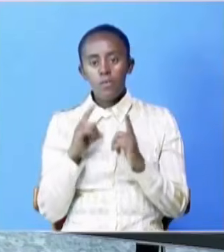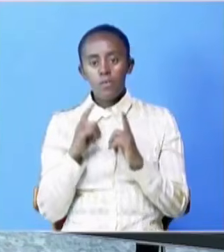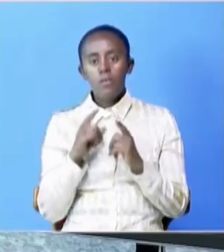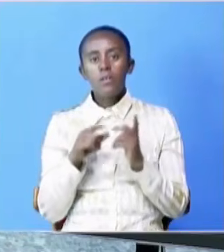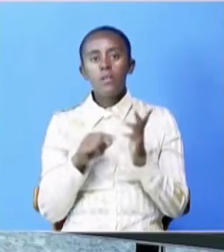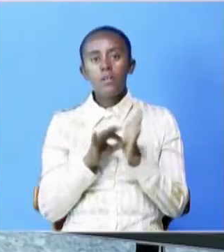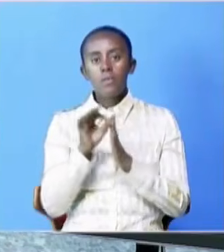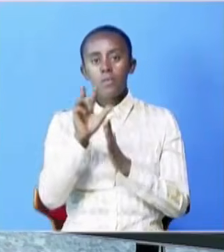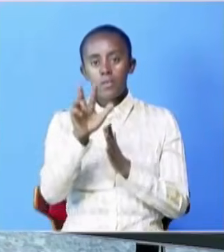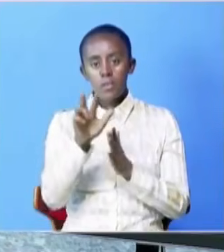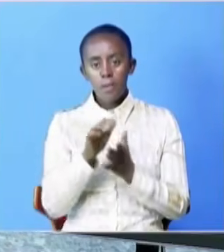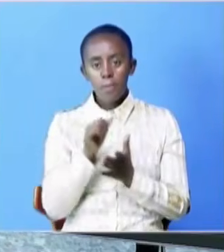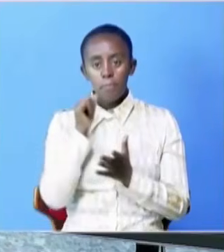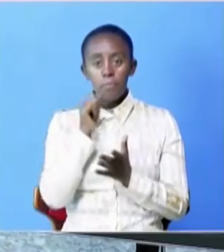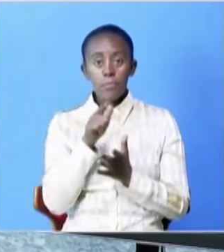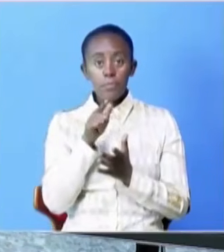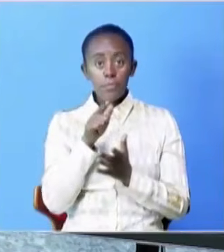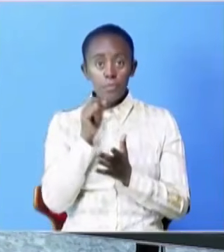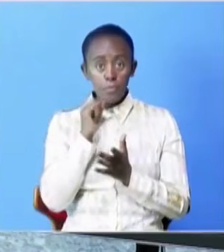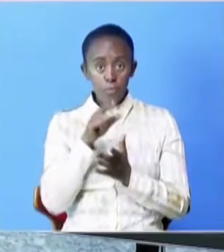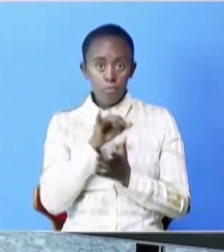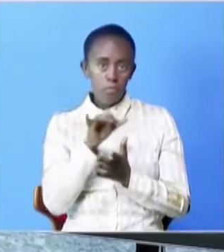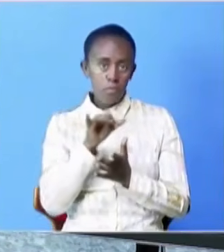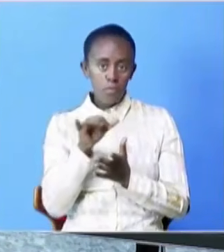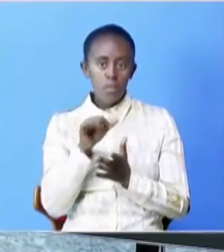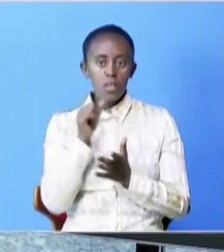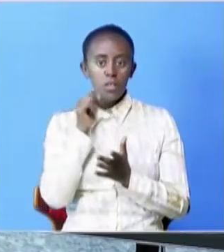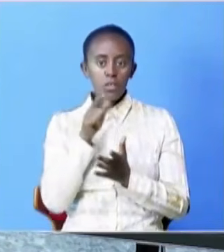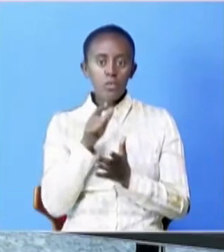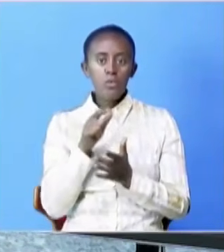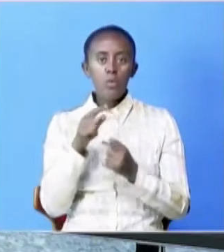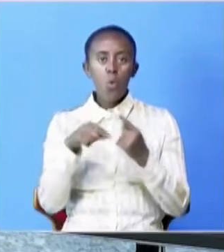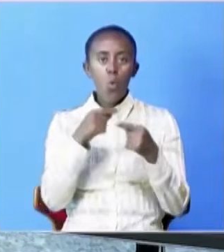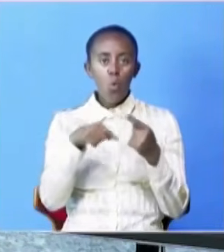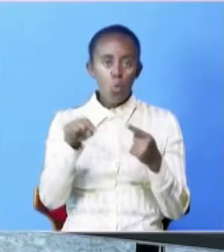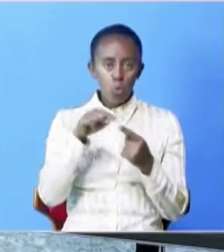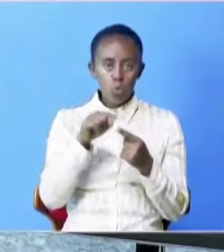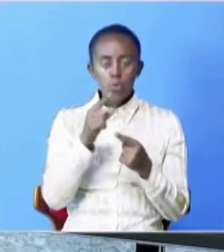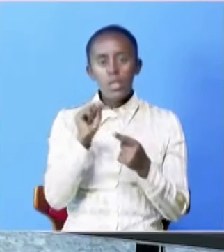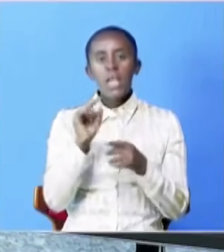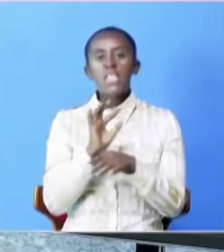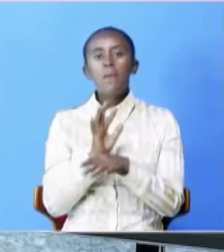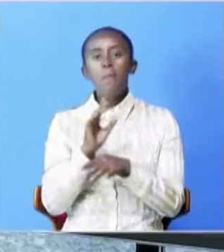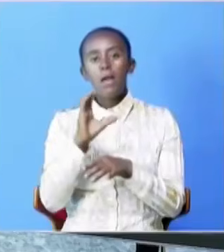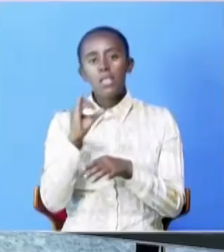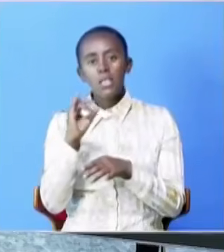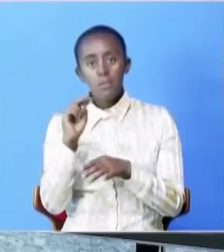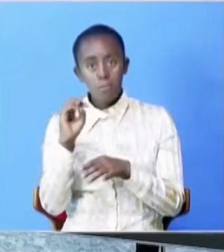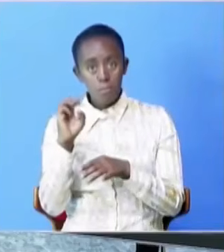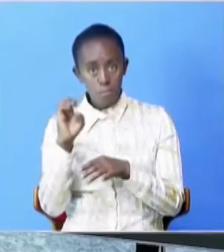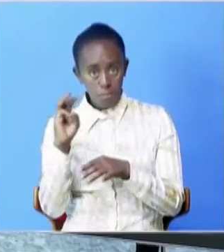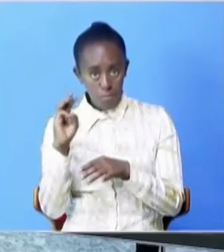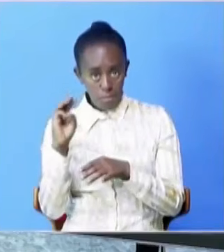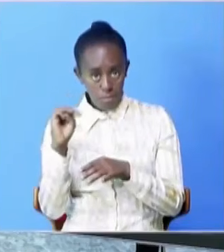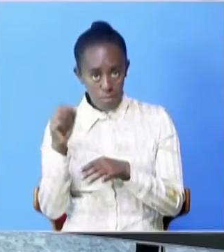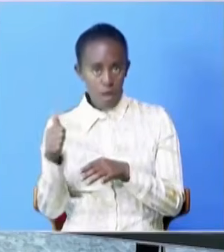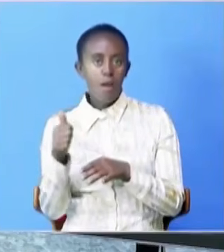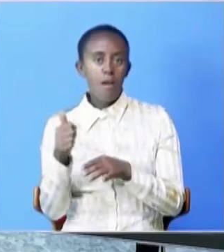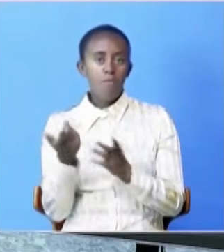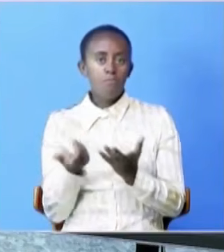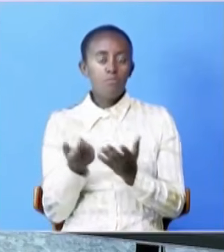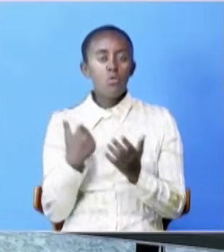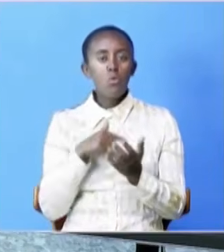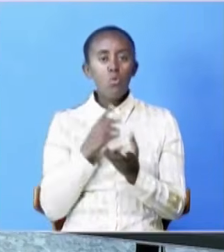Number 3, she, again, like he. She go to the cinema. So we